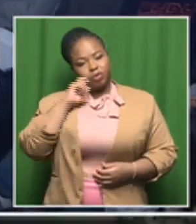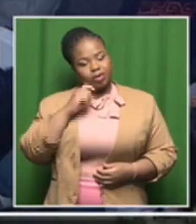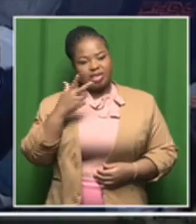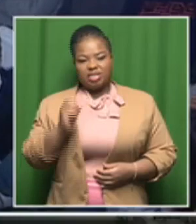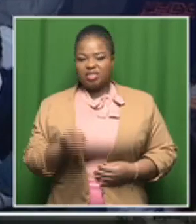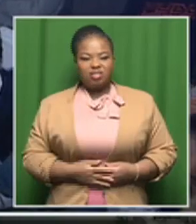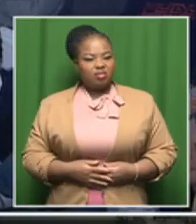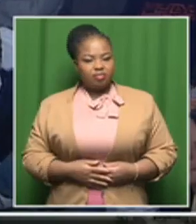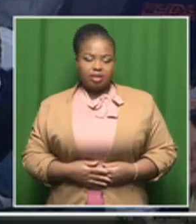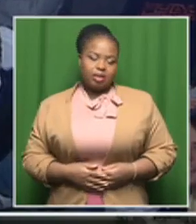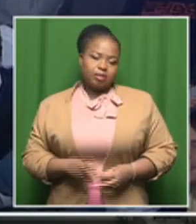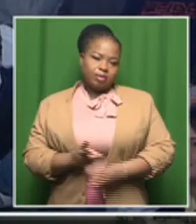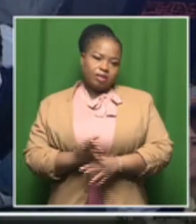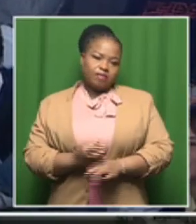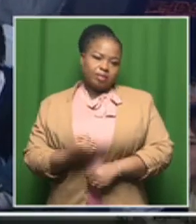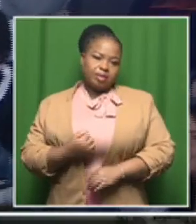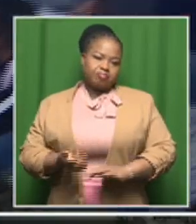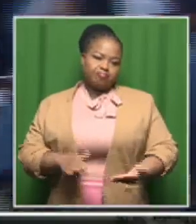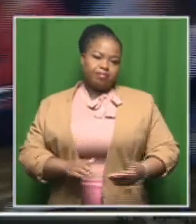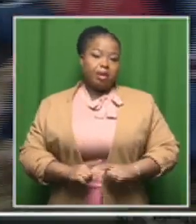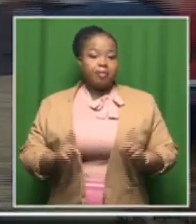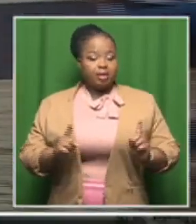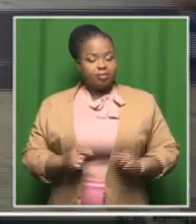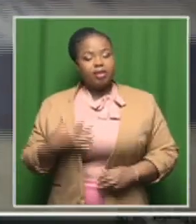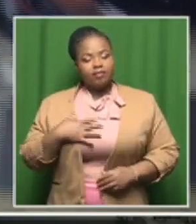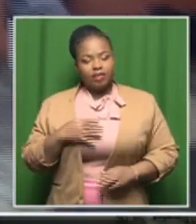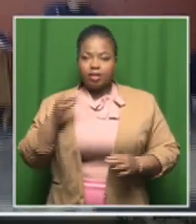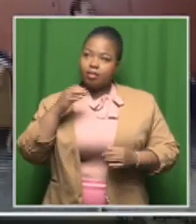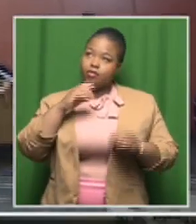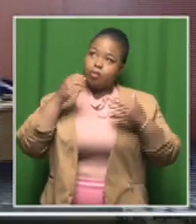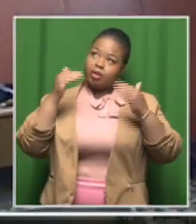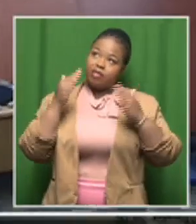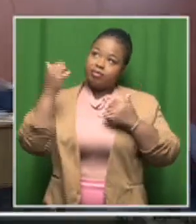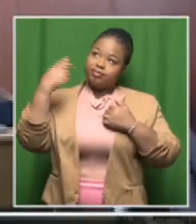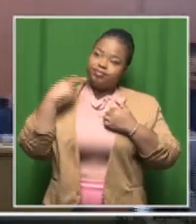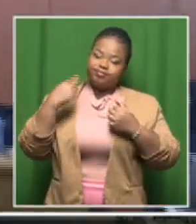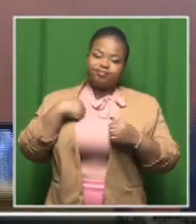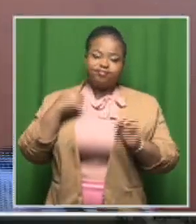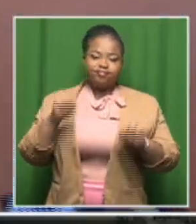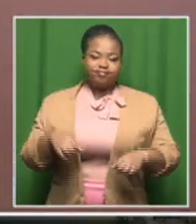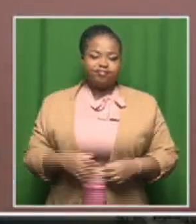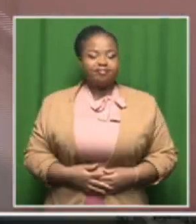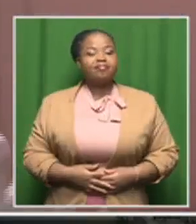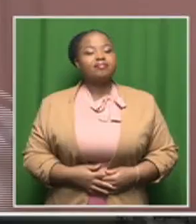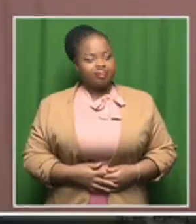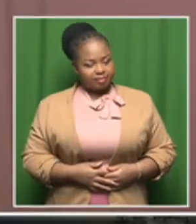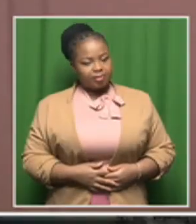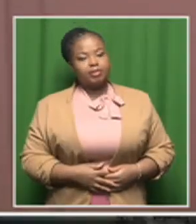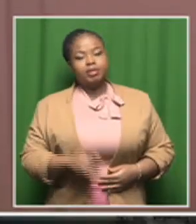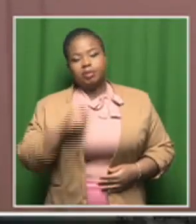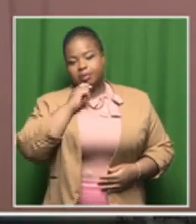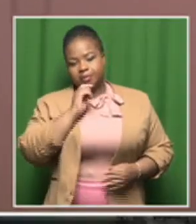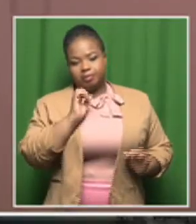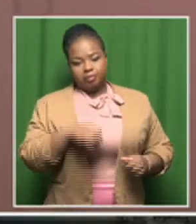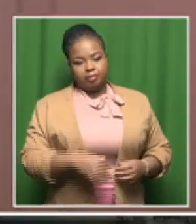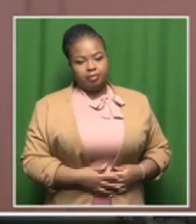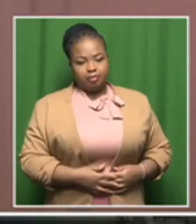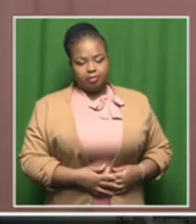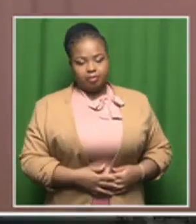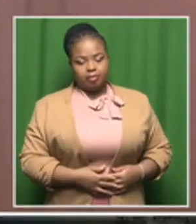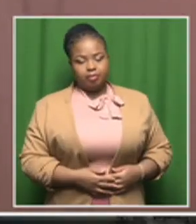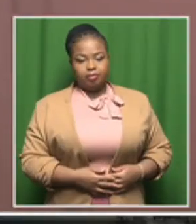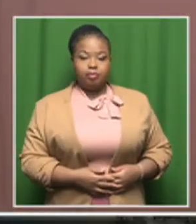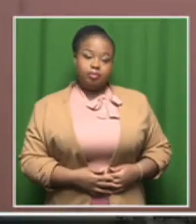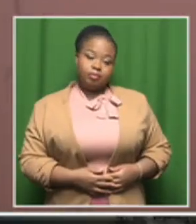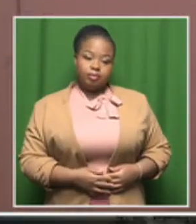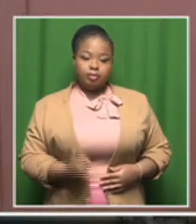not here anymore, but I have a feeling that they're watching me from somewhere. Very much so, and I can promise you that much. So if I can